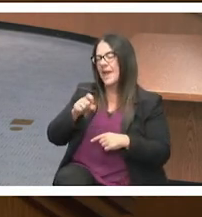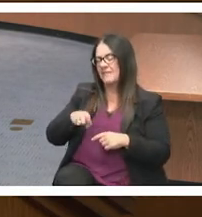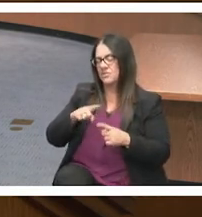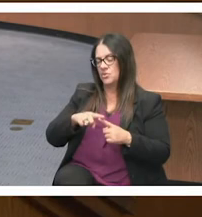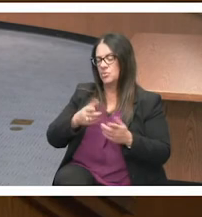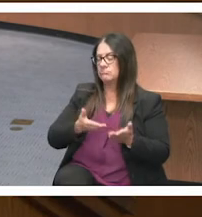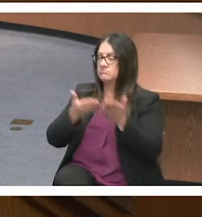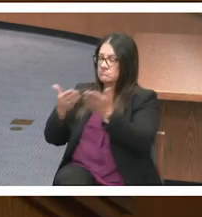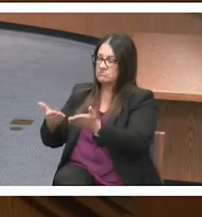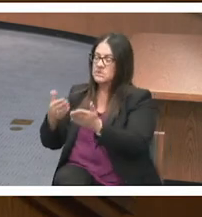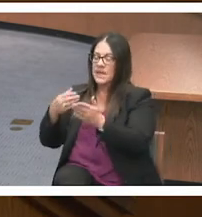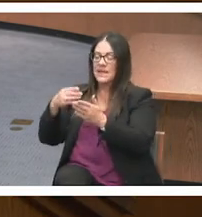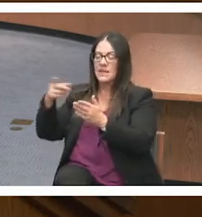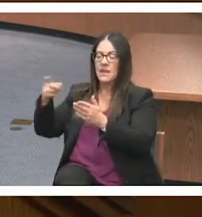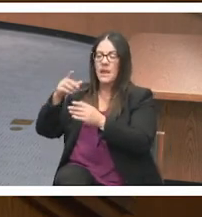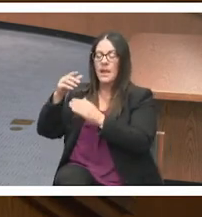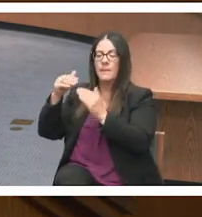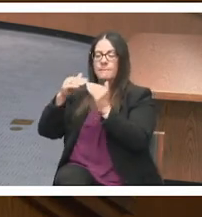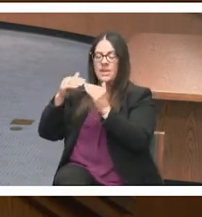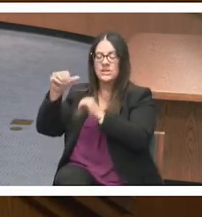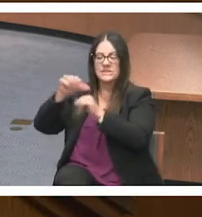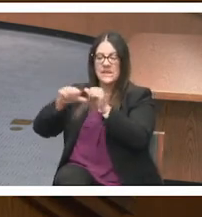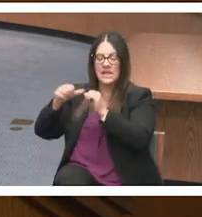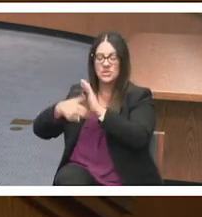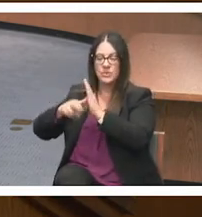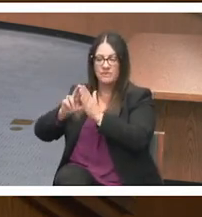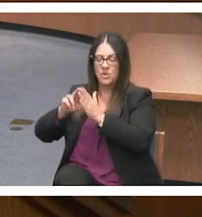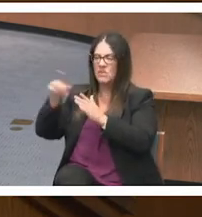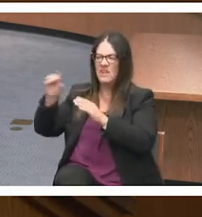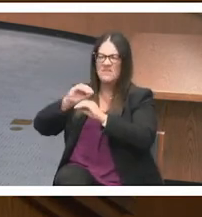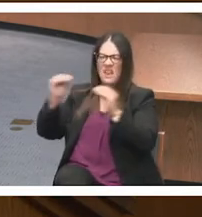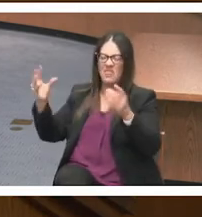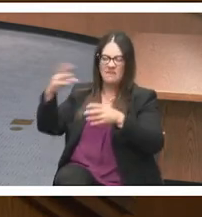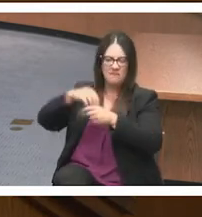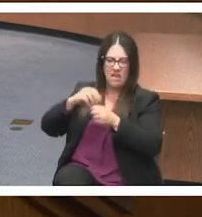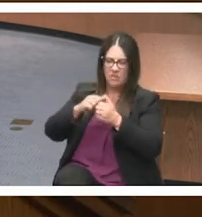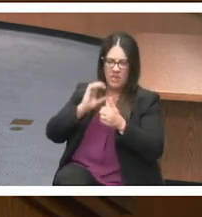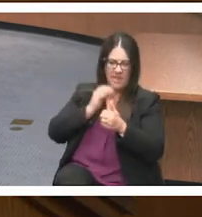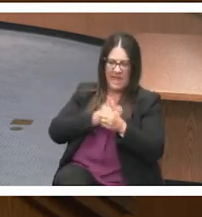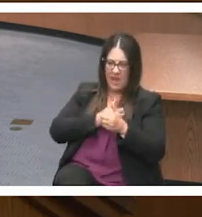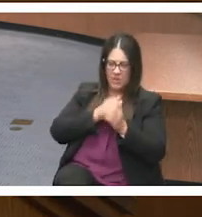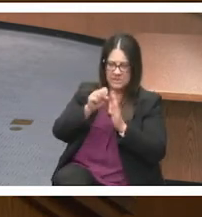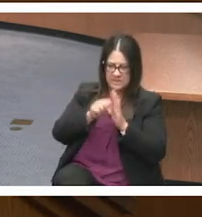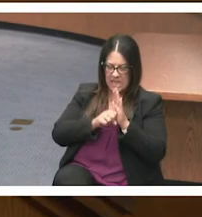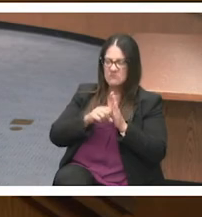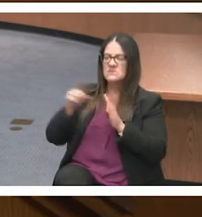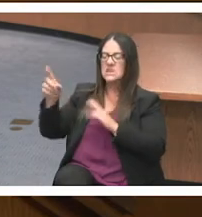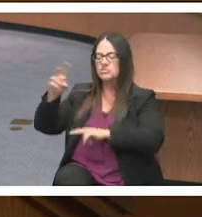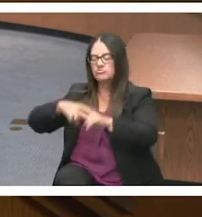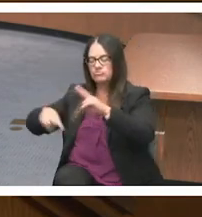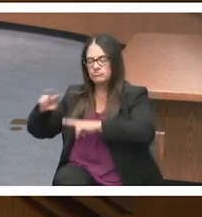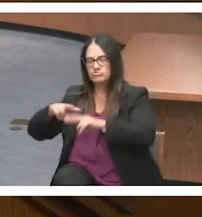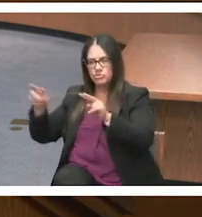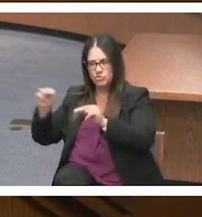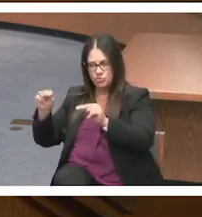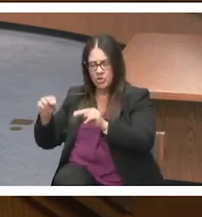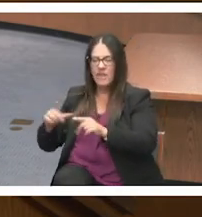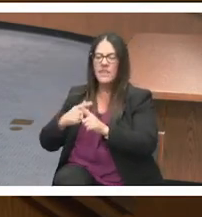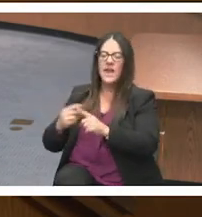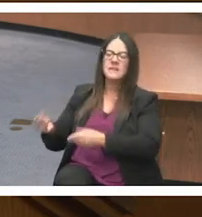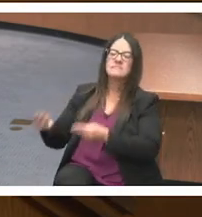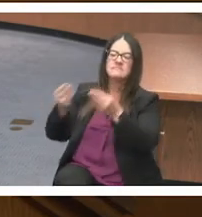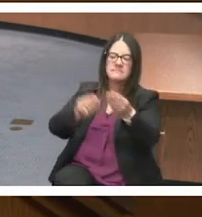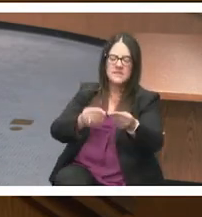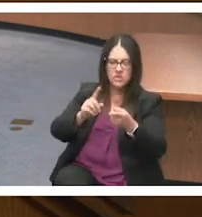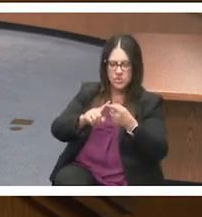review by academics that have no connection to any of us in California. Then it would go through a CEQA process. Then it would be considered